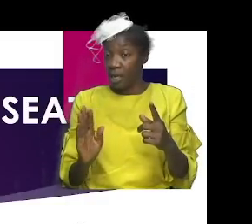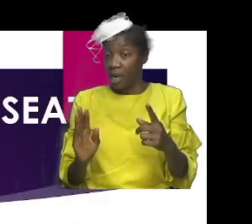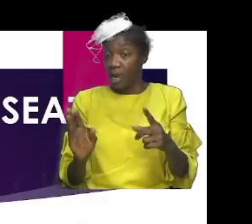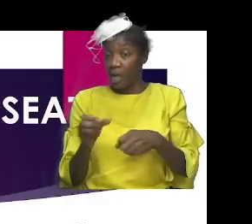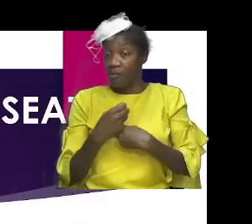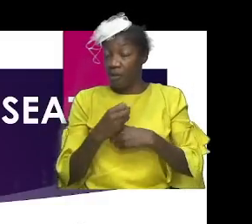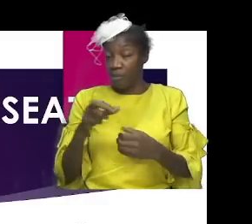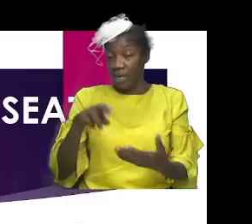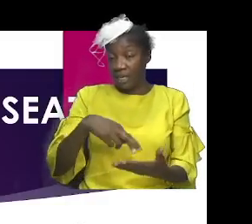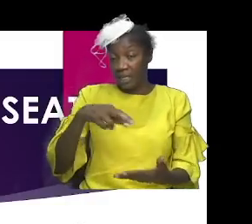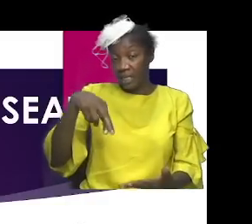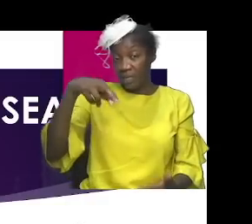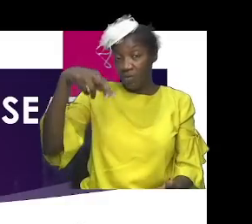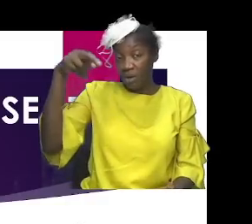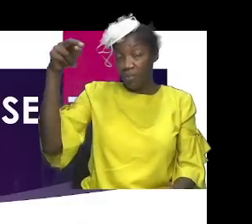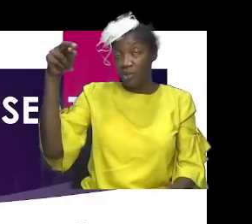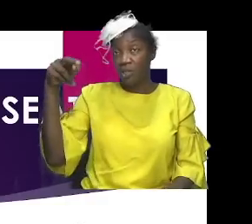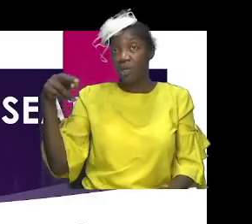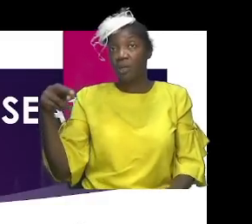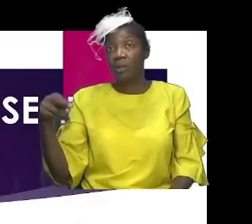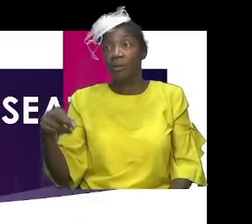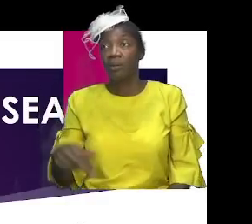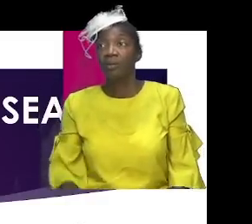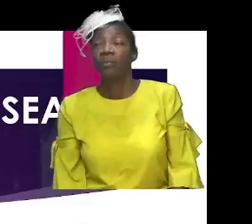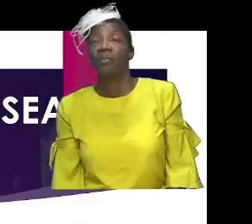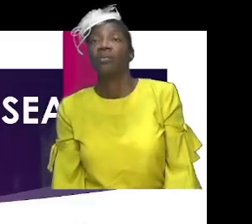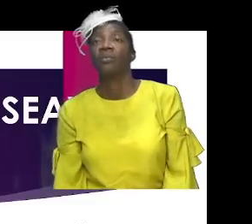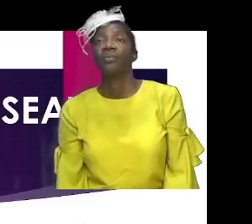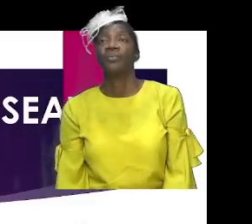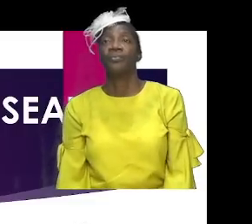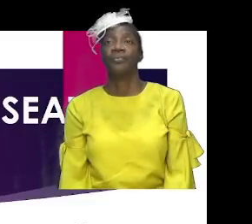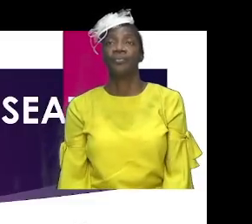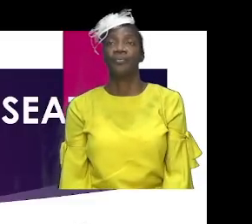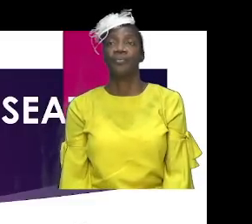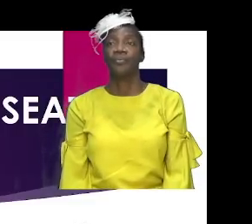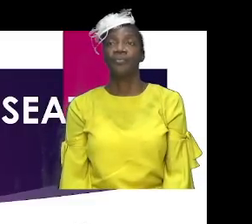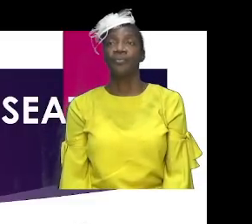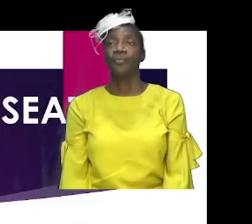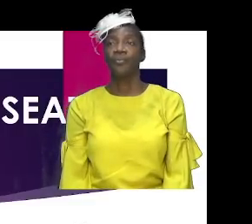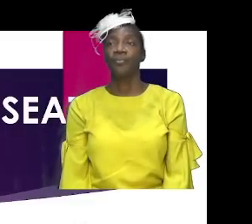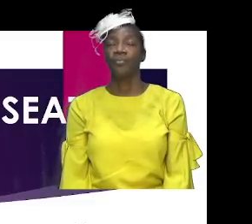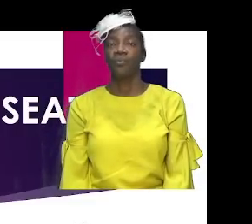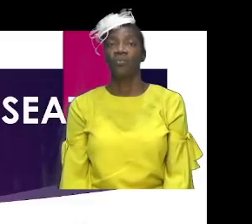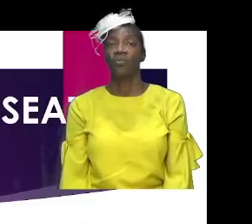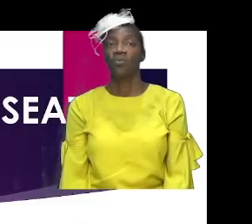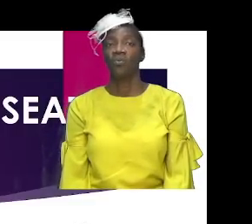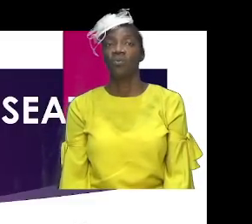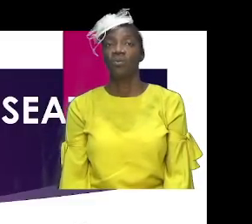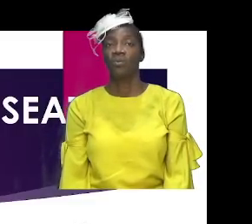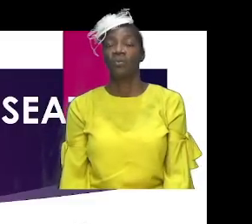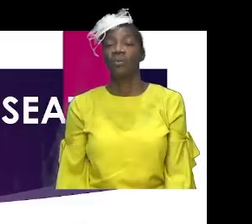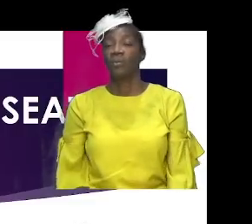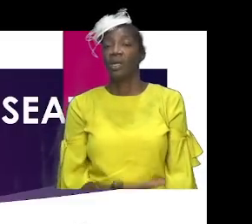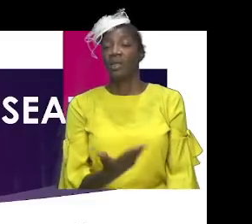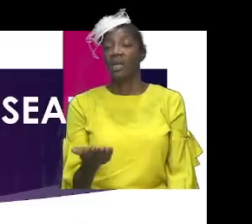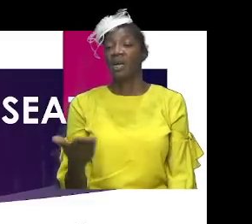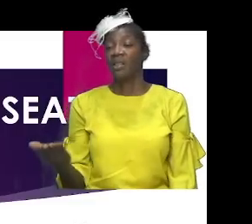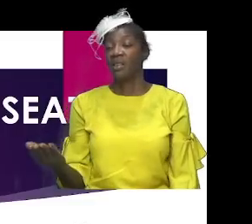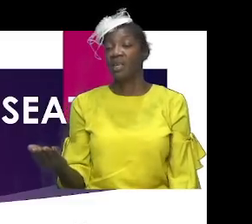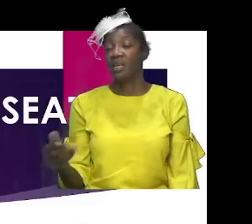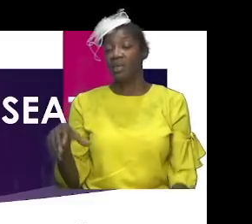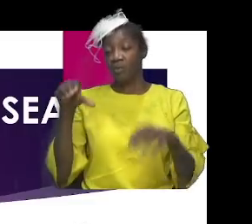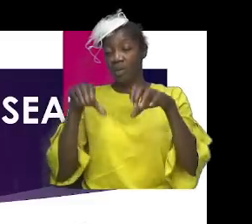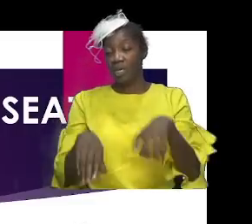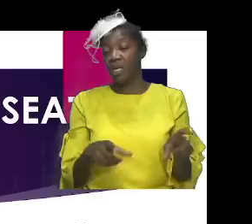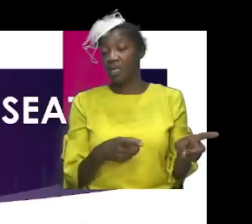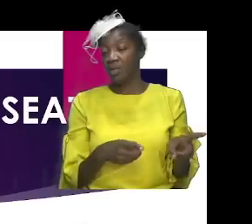and we're going to talk about that in another subject area outside of the judgment seat of Christ. But there are things that we can do